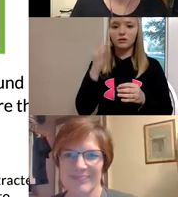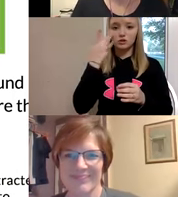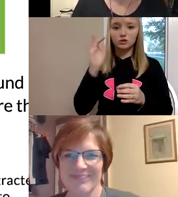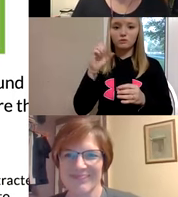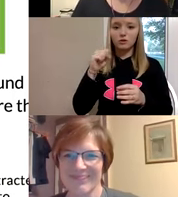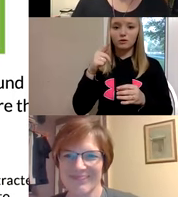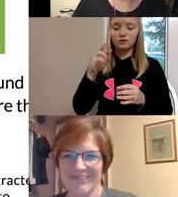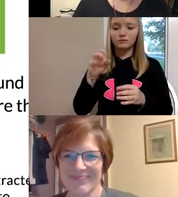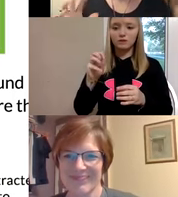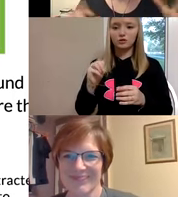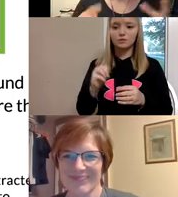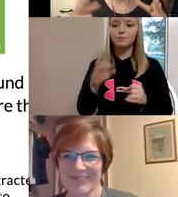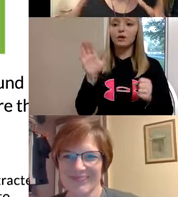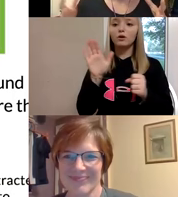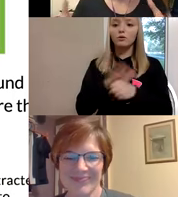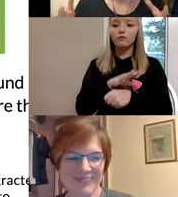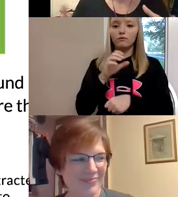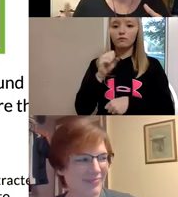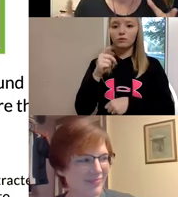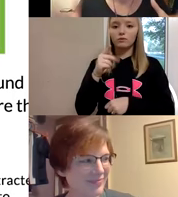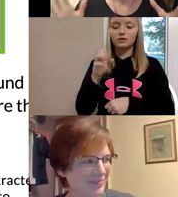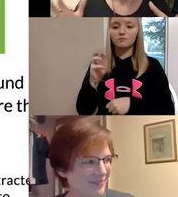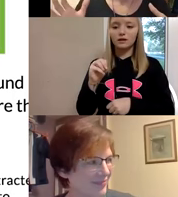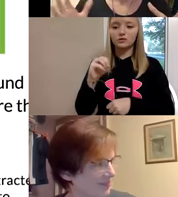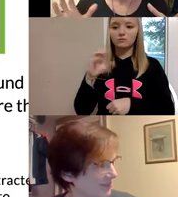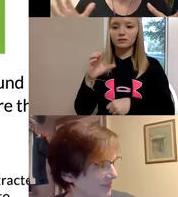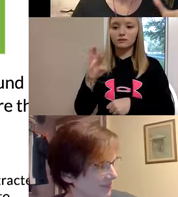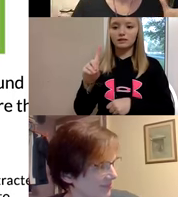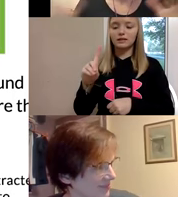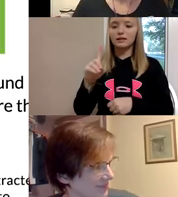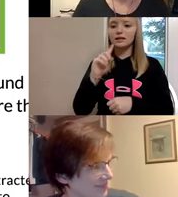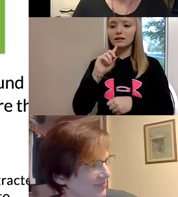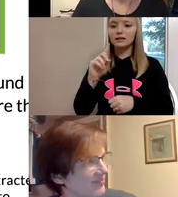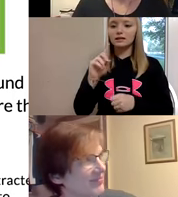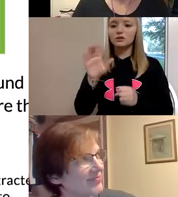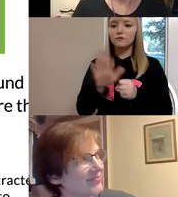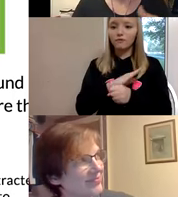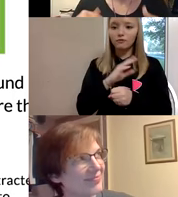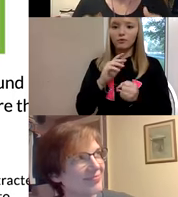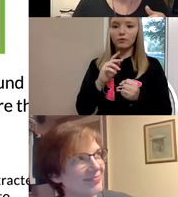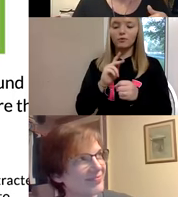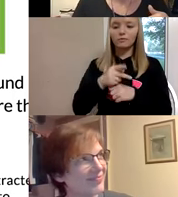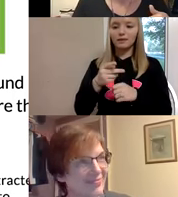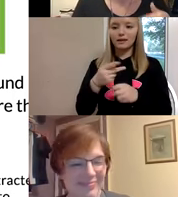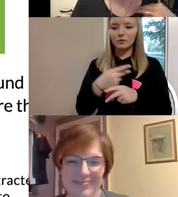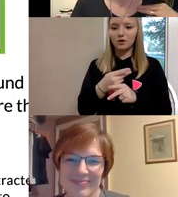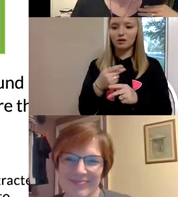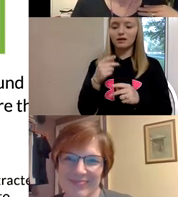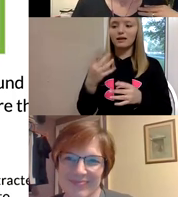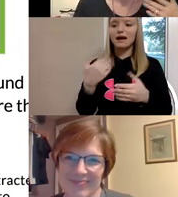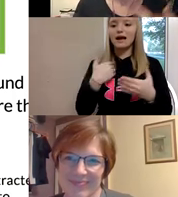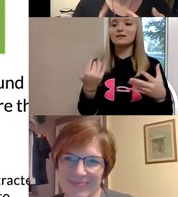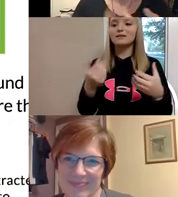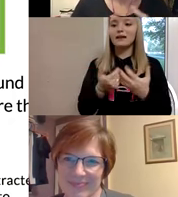CBD is the whole plant product. So it contains everything that the cannabis plant includes.